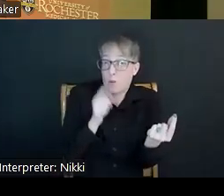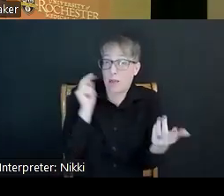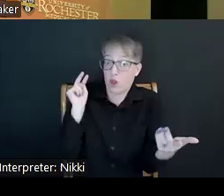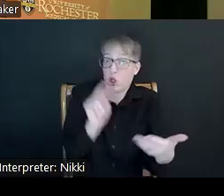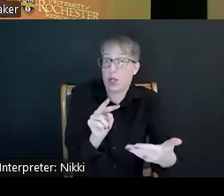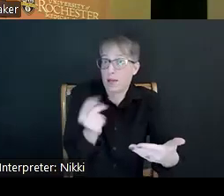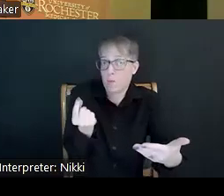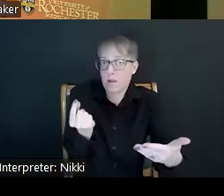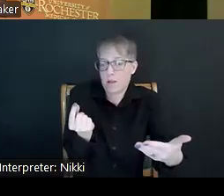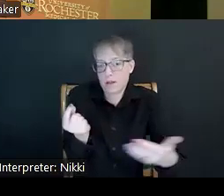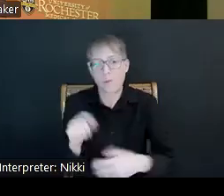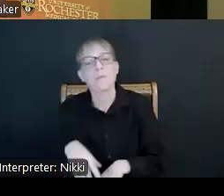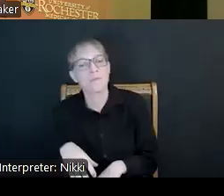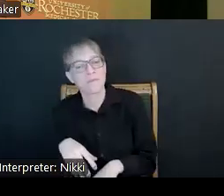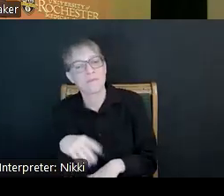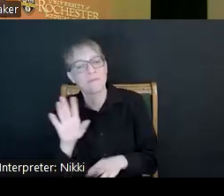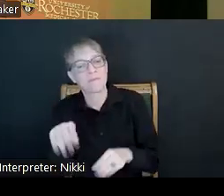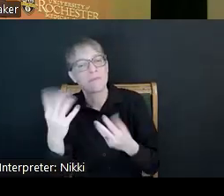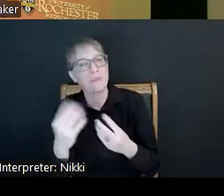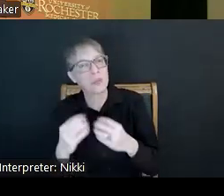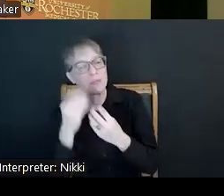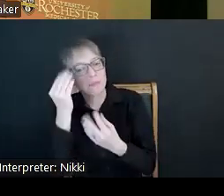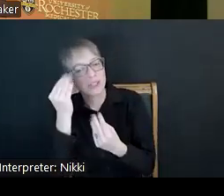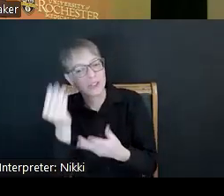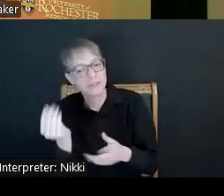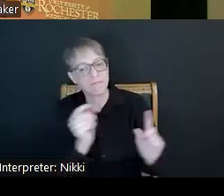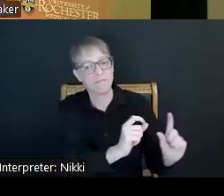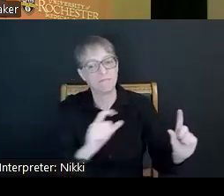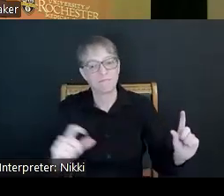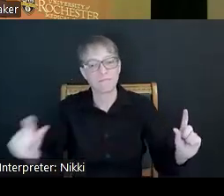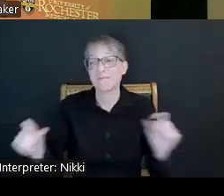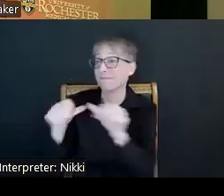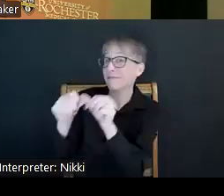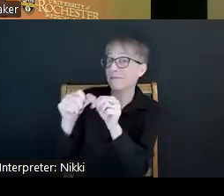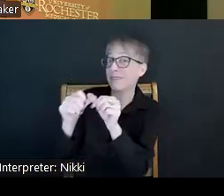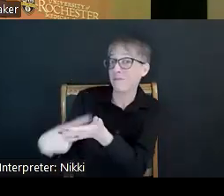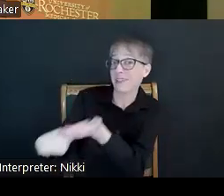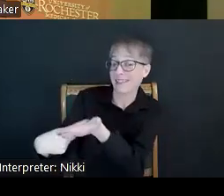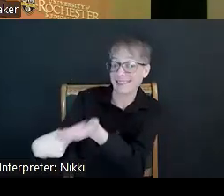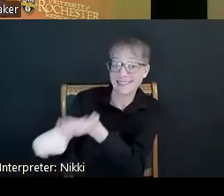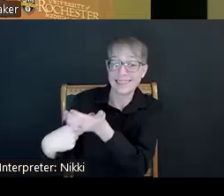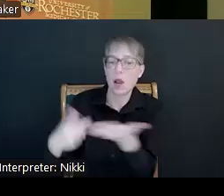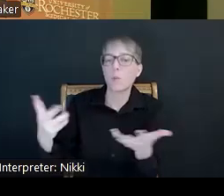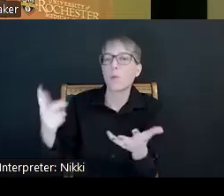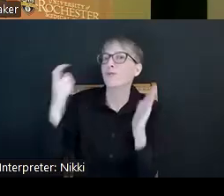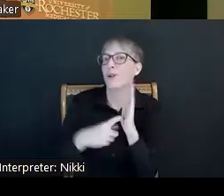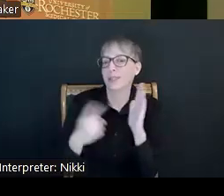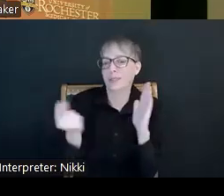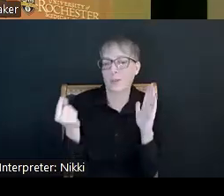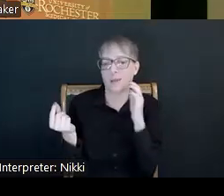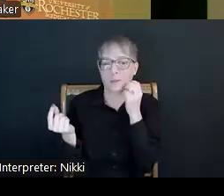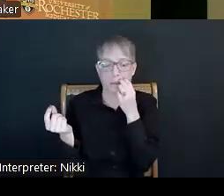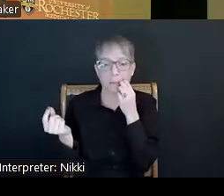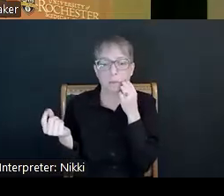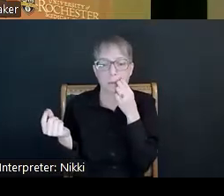Give you a little bit more information. A little bit more. Keep talking. What do you notice?